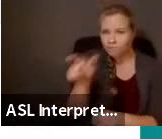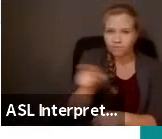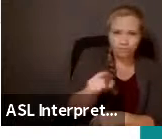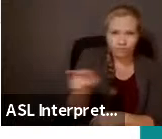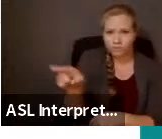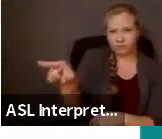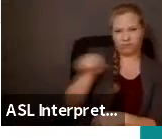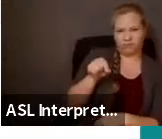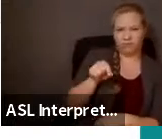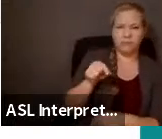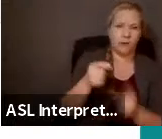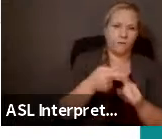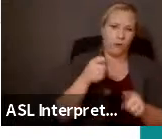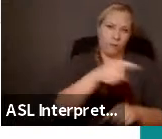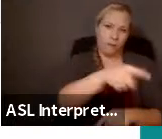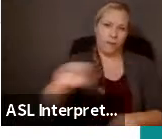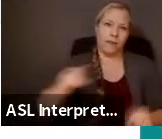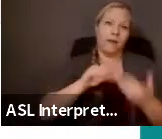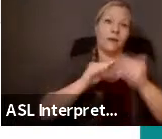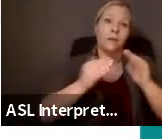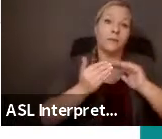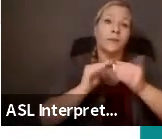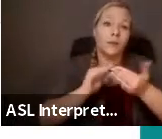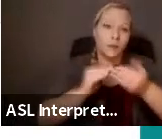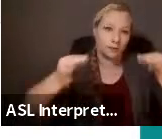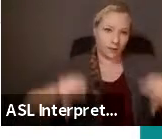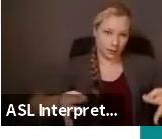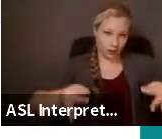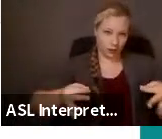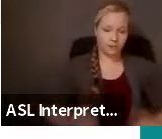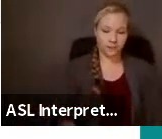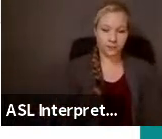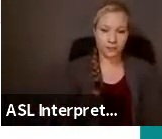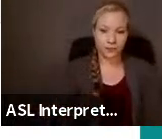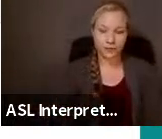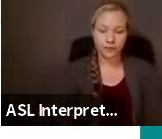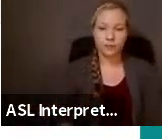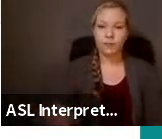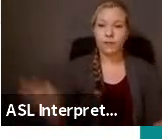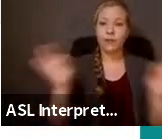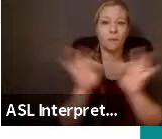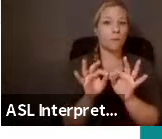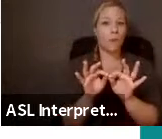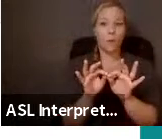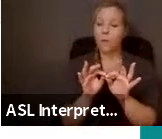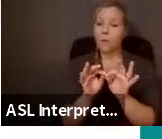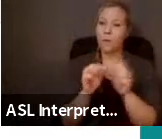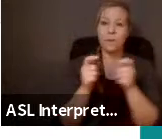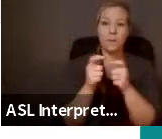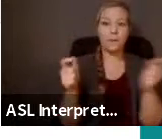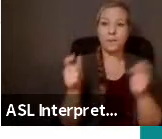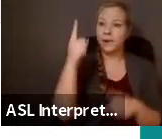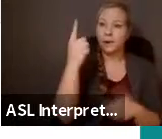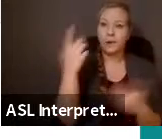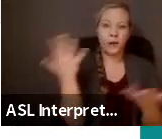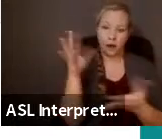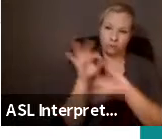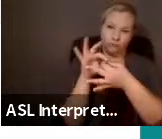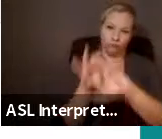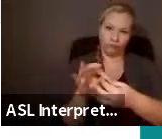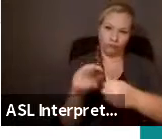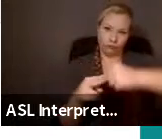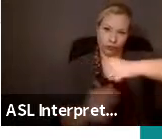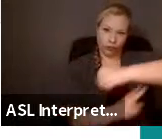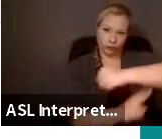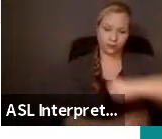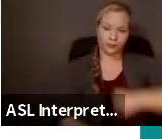make a decision. The key decisions are really on the bridge, on downtown Vancouver,